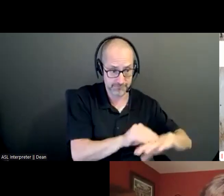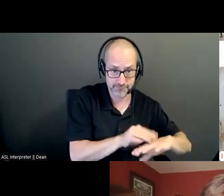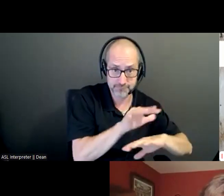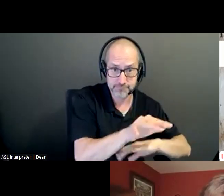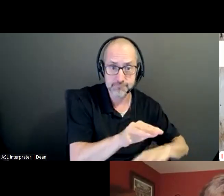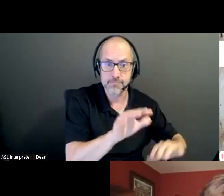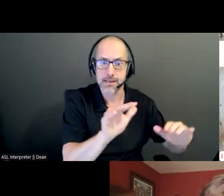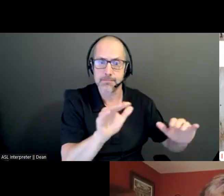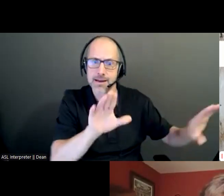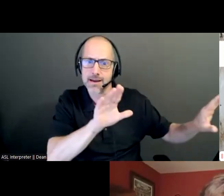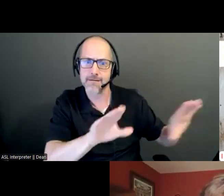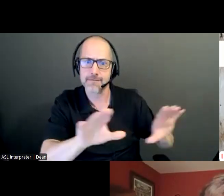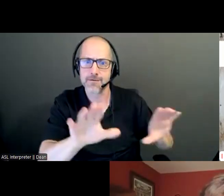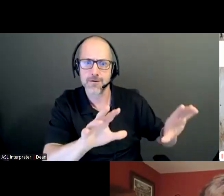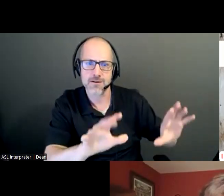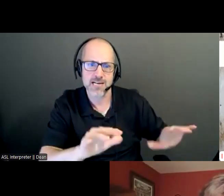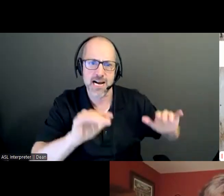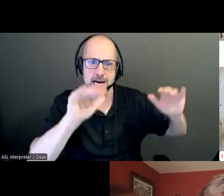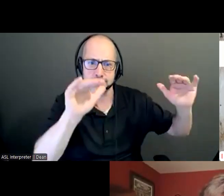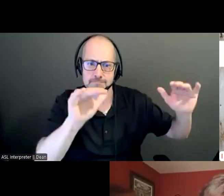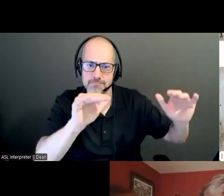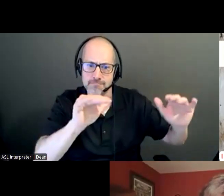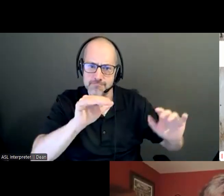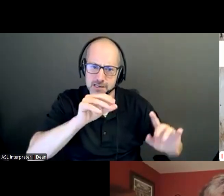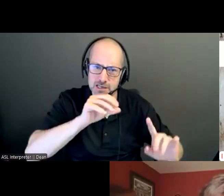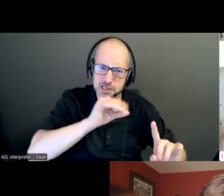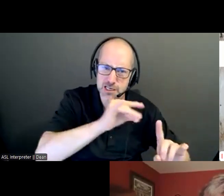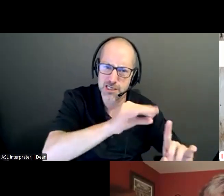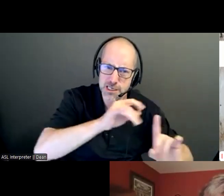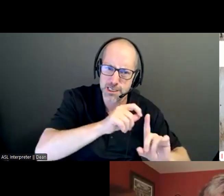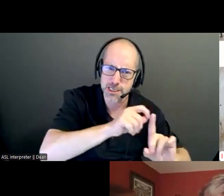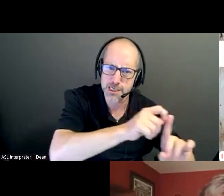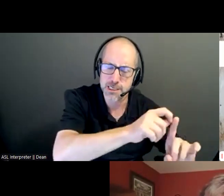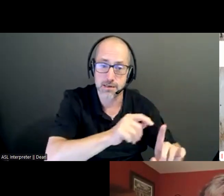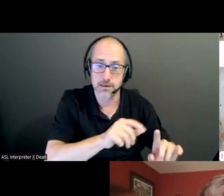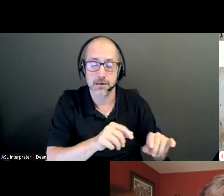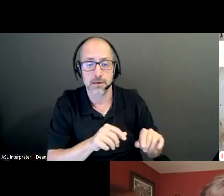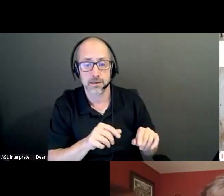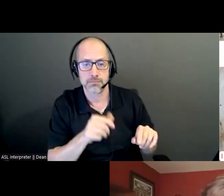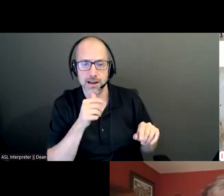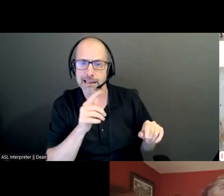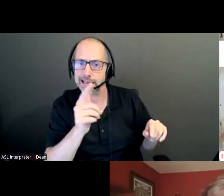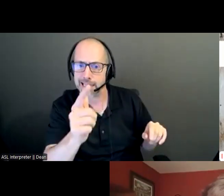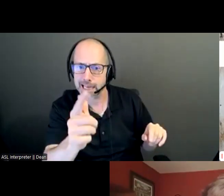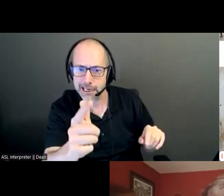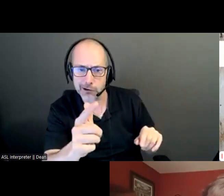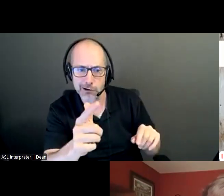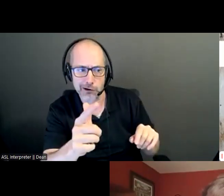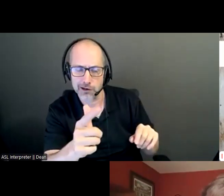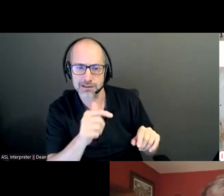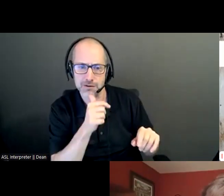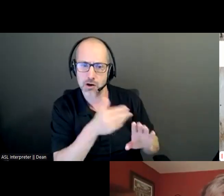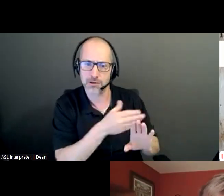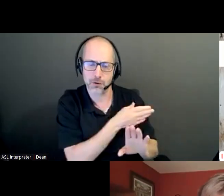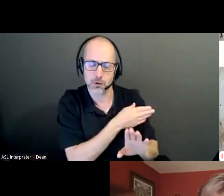addressed until later. Um, in most cases, like in one particular case, a